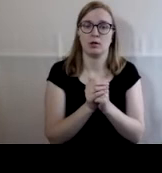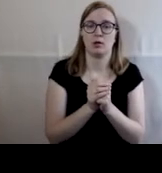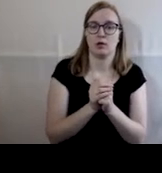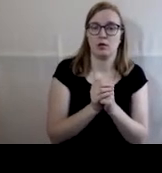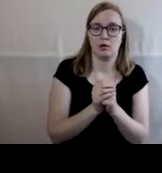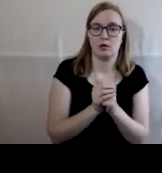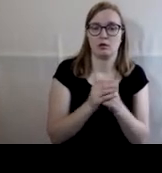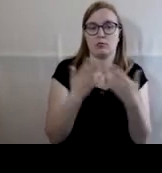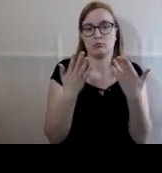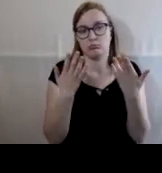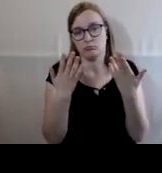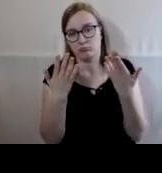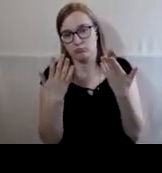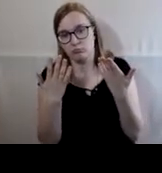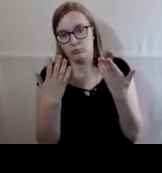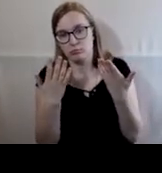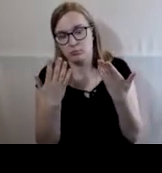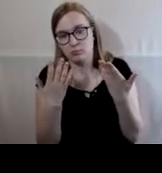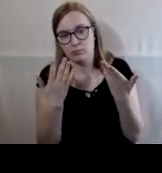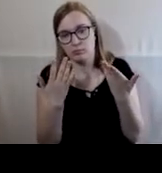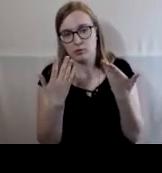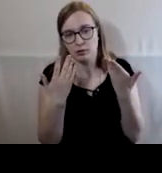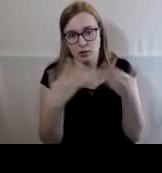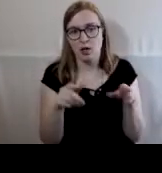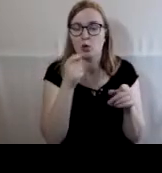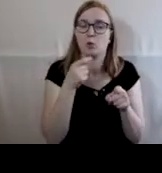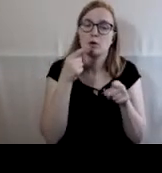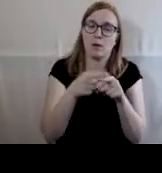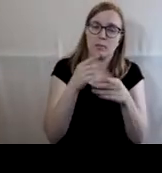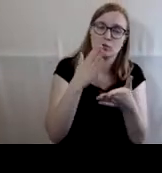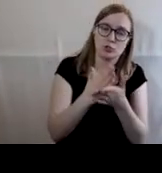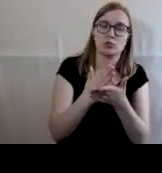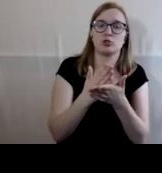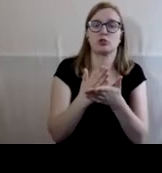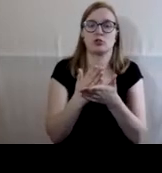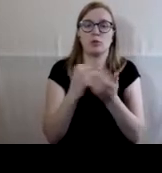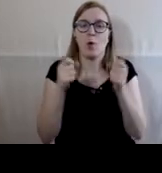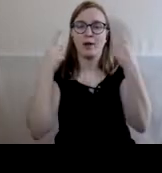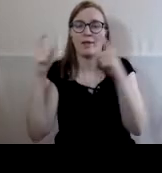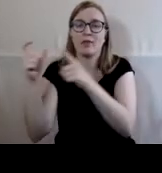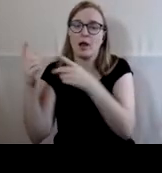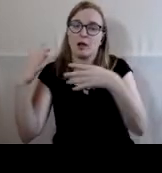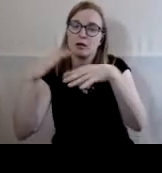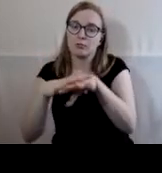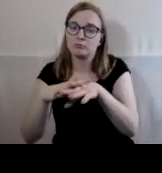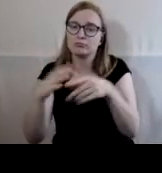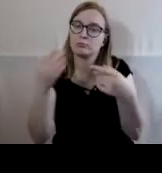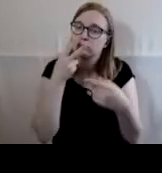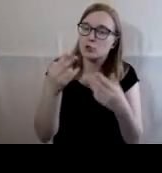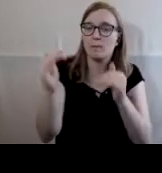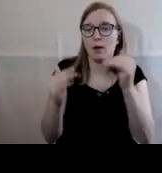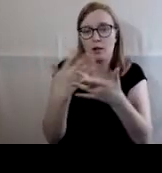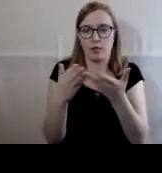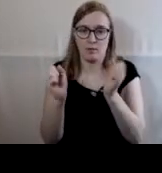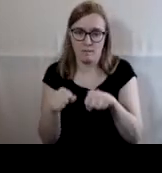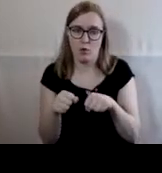for accessing humanities or languages, mathematics, and sciences. So intermediate courses tend to be at a